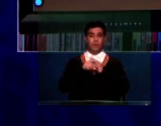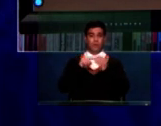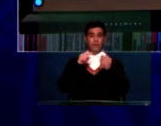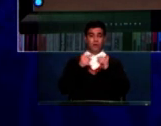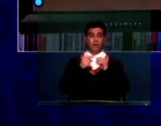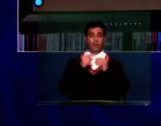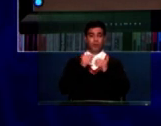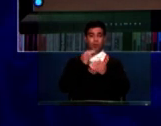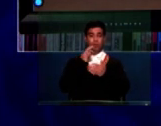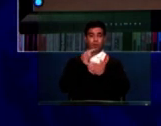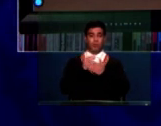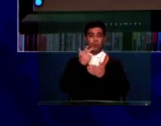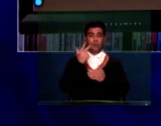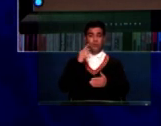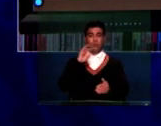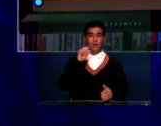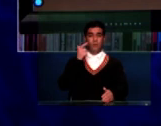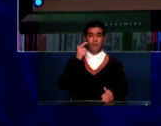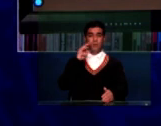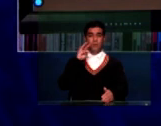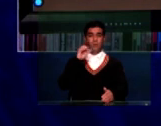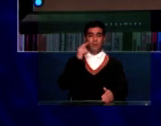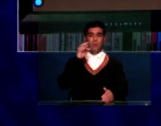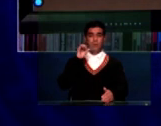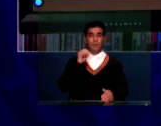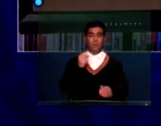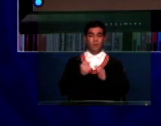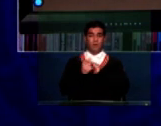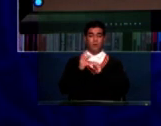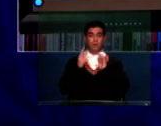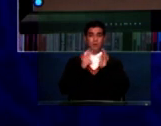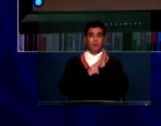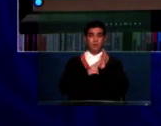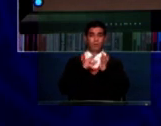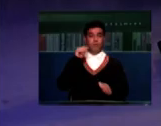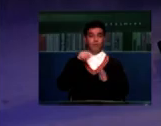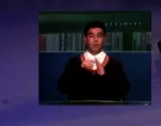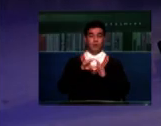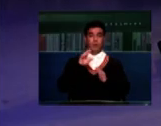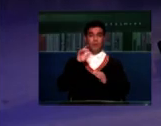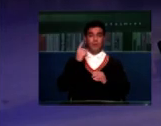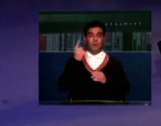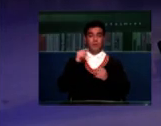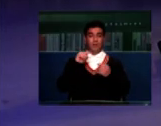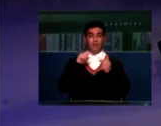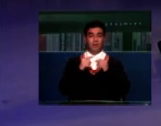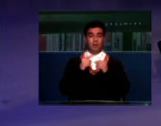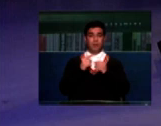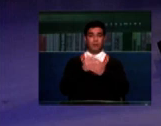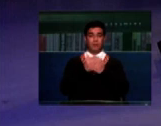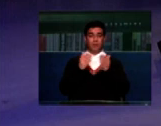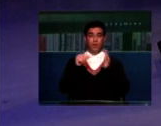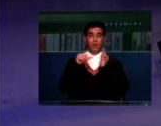3 molekula manganat ioni hosil bo'ldi va 8 molekula suv hosil bo'ldi. Birinchi reaksiyaga biz